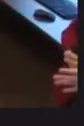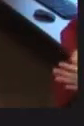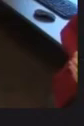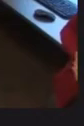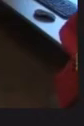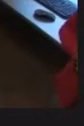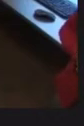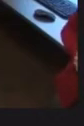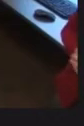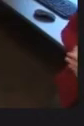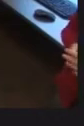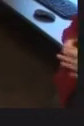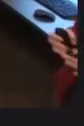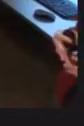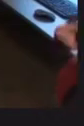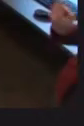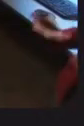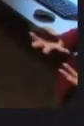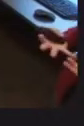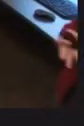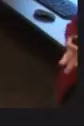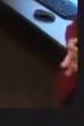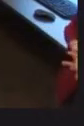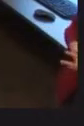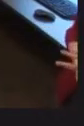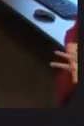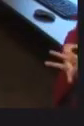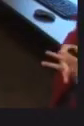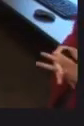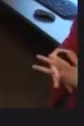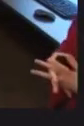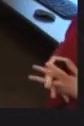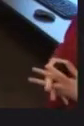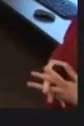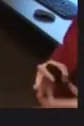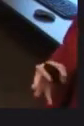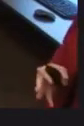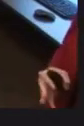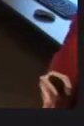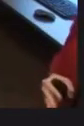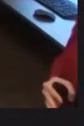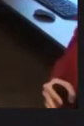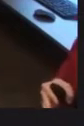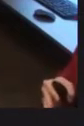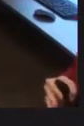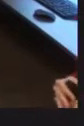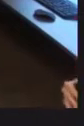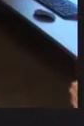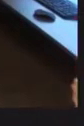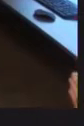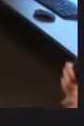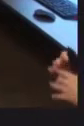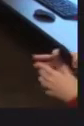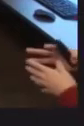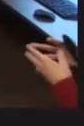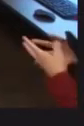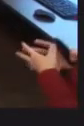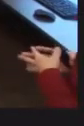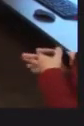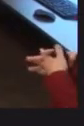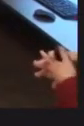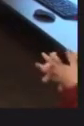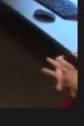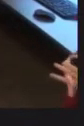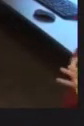and the status that was um acted upon by the board for those systems knowing that this year we have our